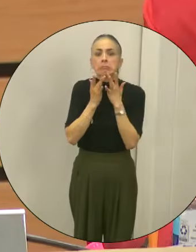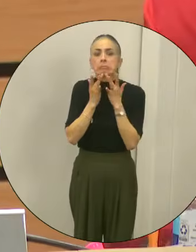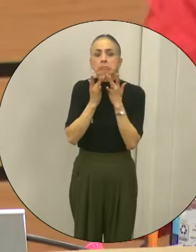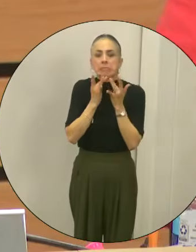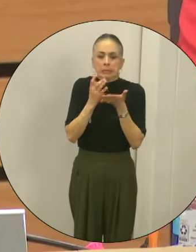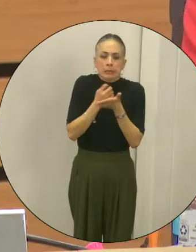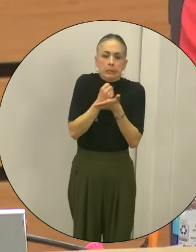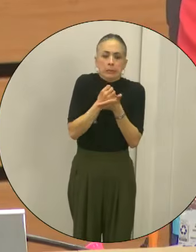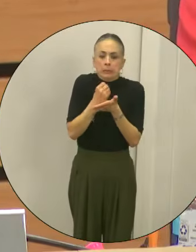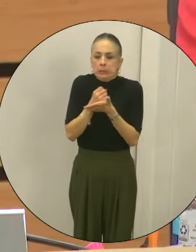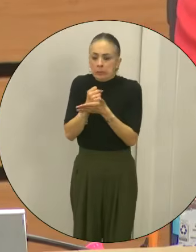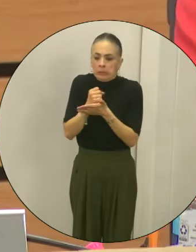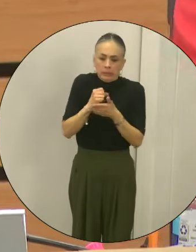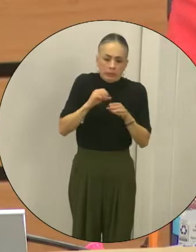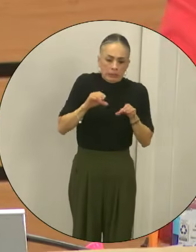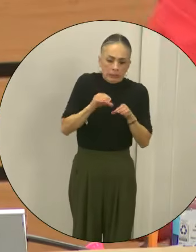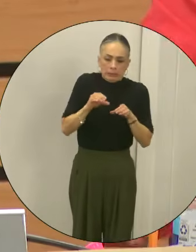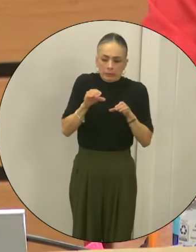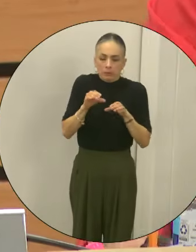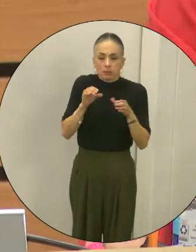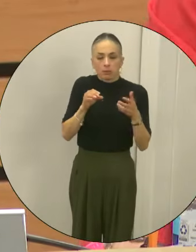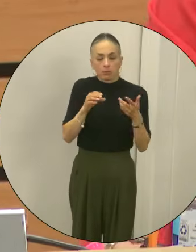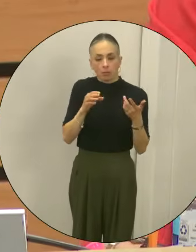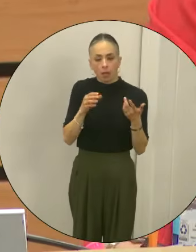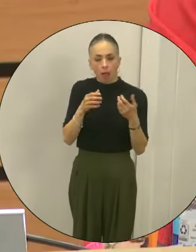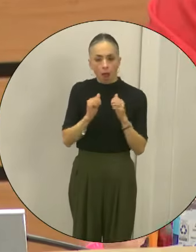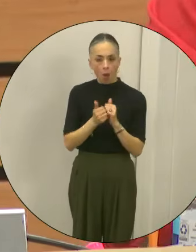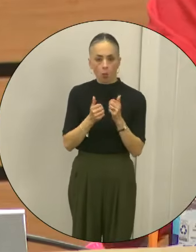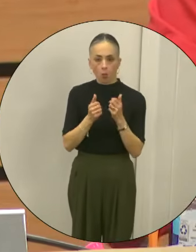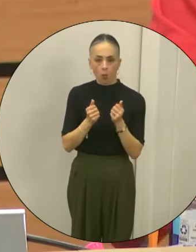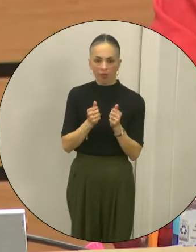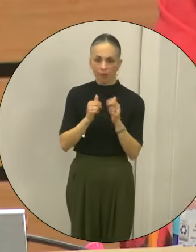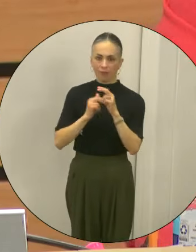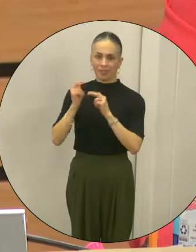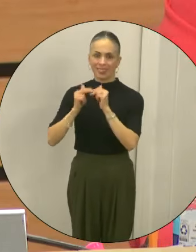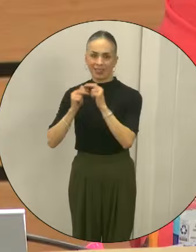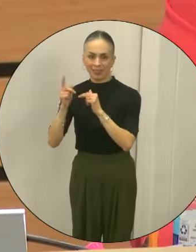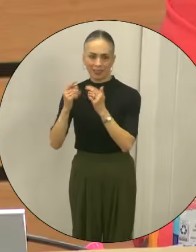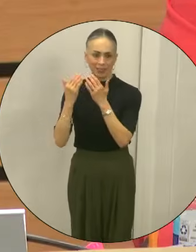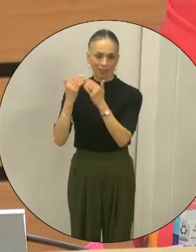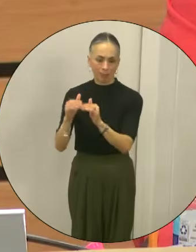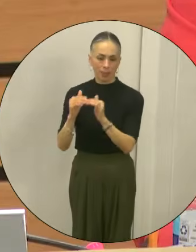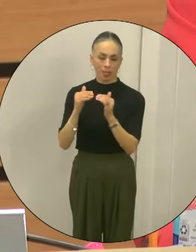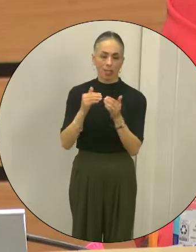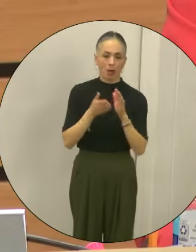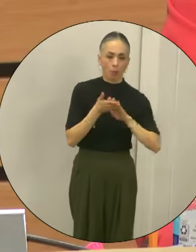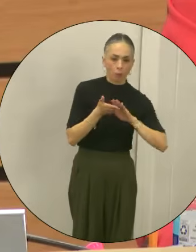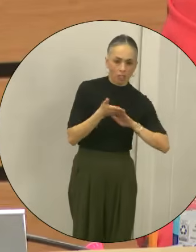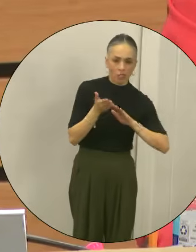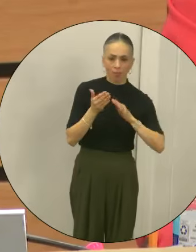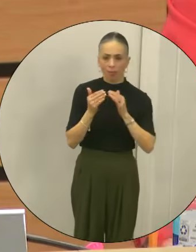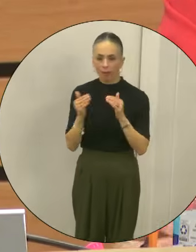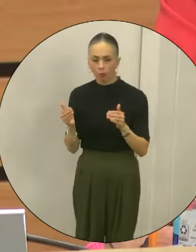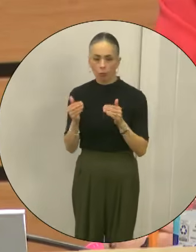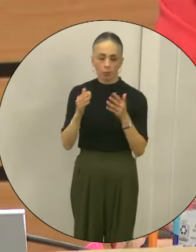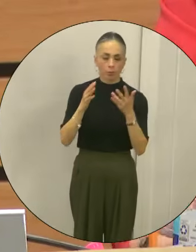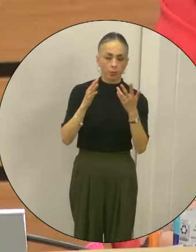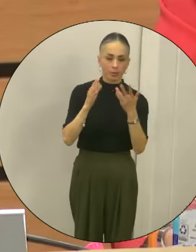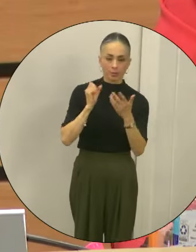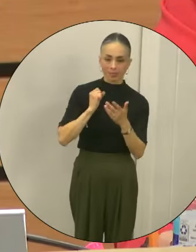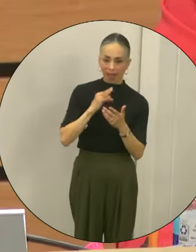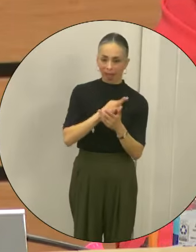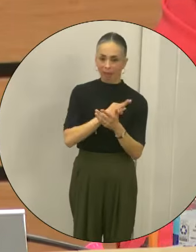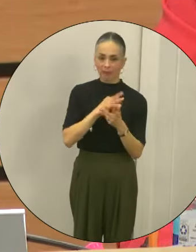can excel just on a facilities, on an operation level, and then also not lose staff, but also make sure there's